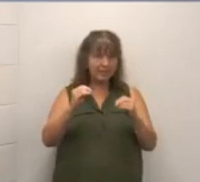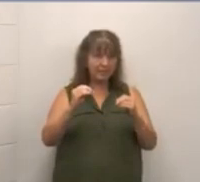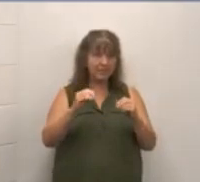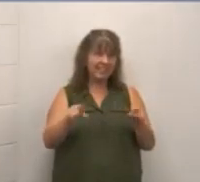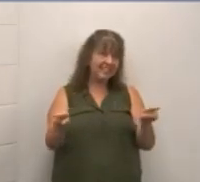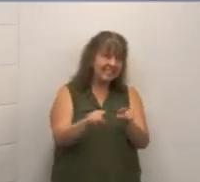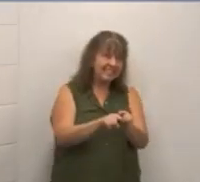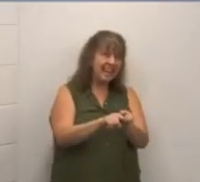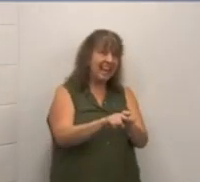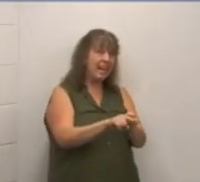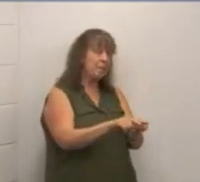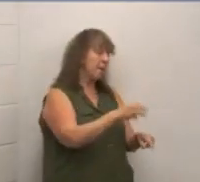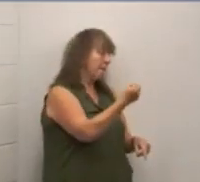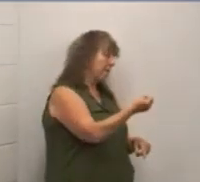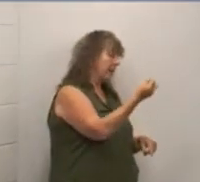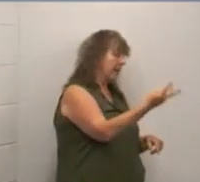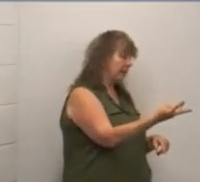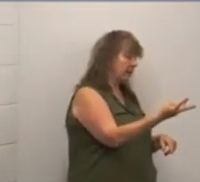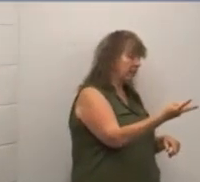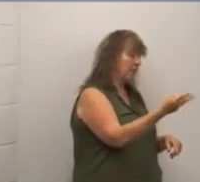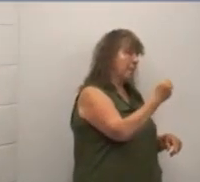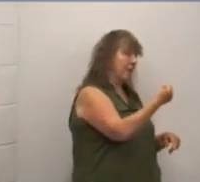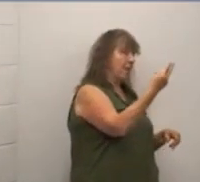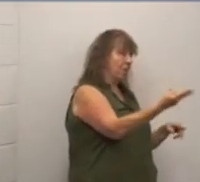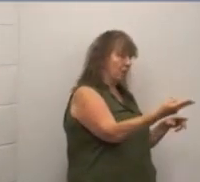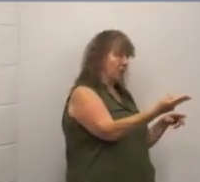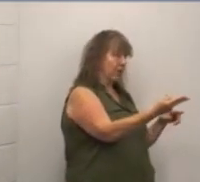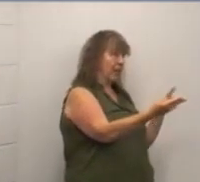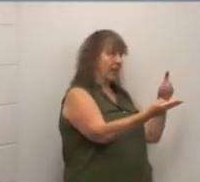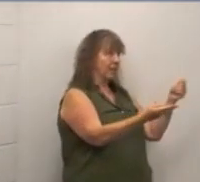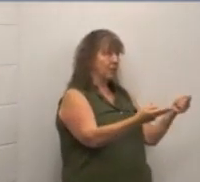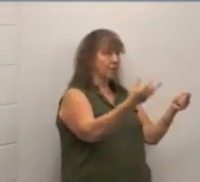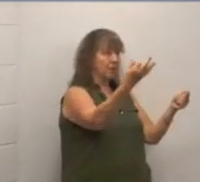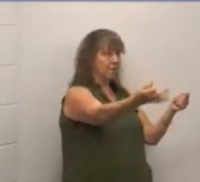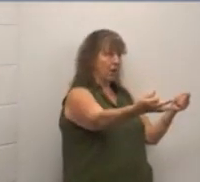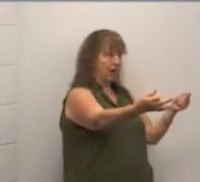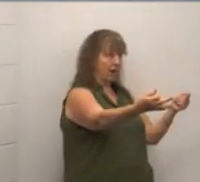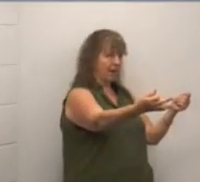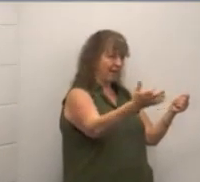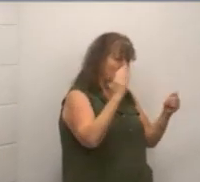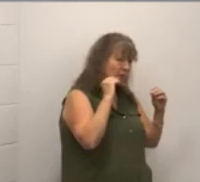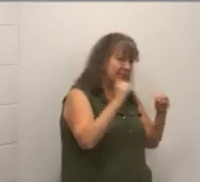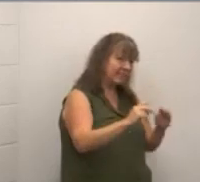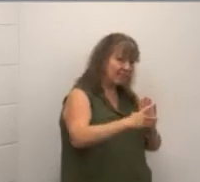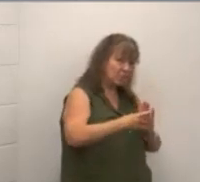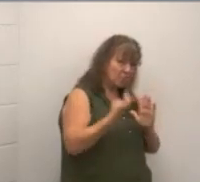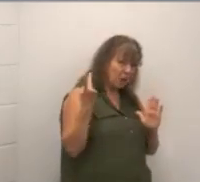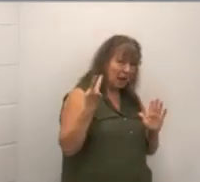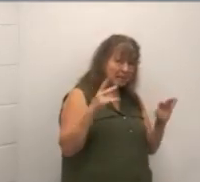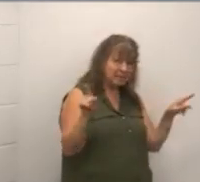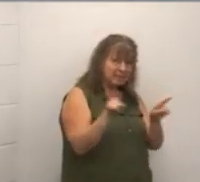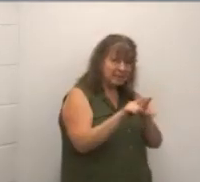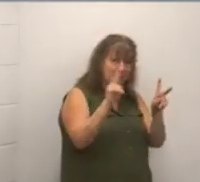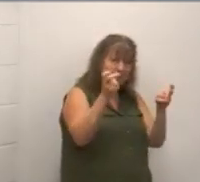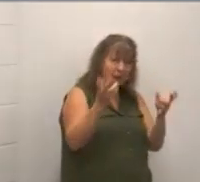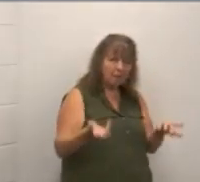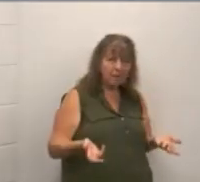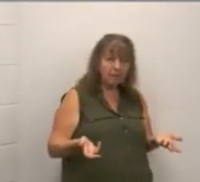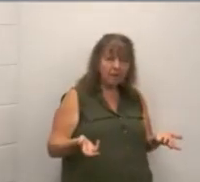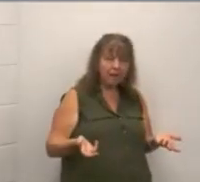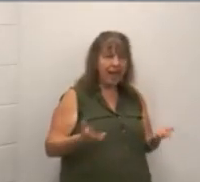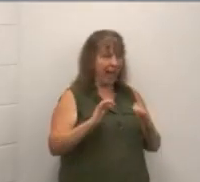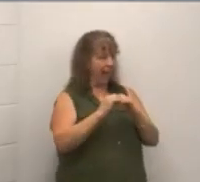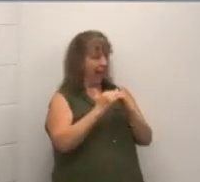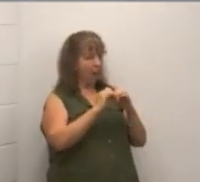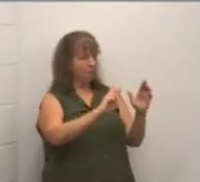week? Once for the Monday and Thursday students, and then again for the Tuesday, Friday students. How are students expected to be fully prepared for